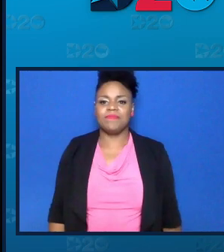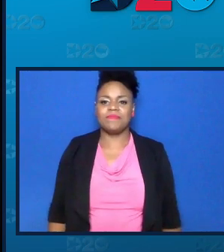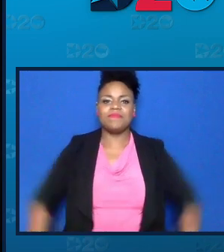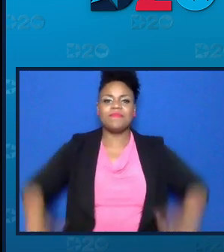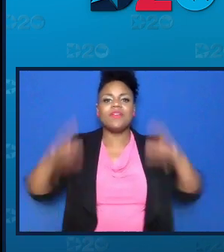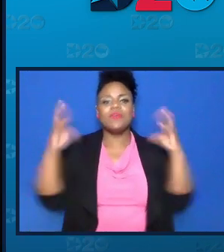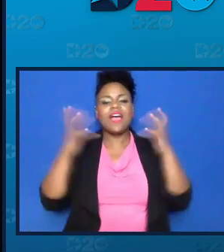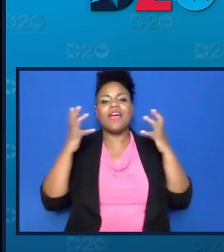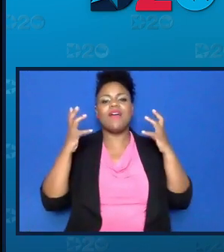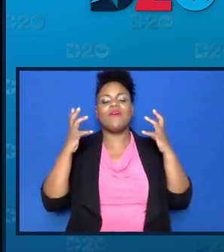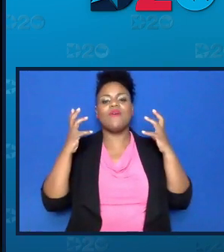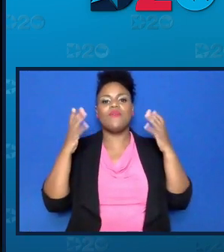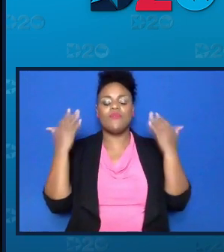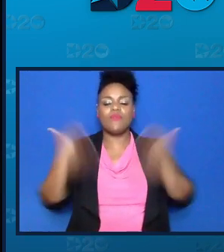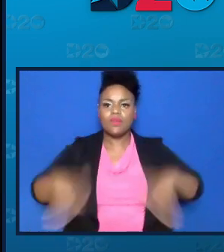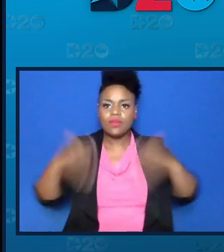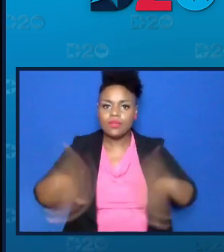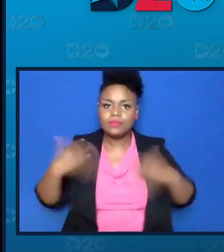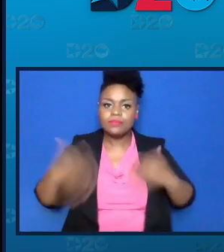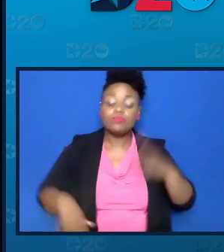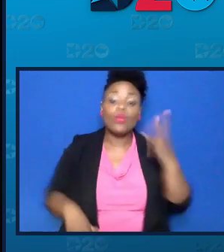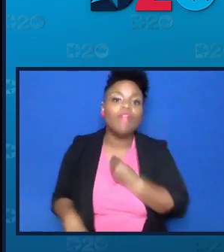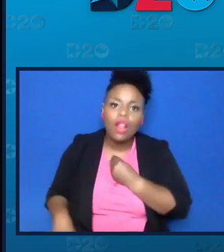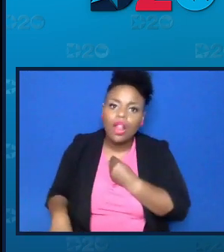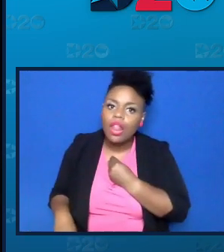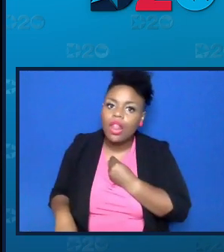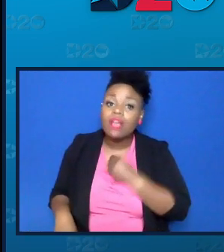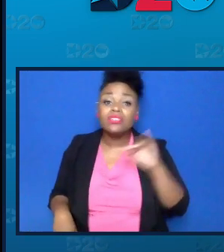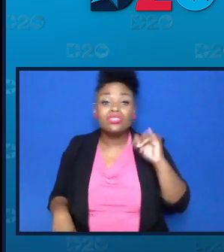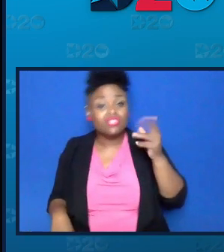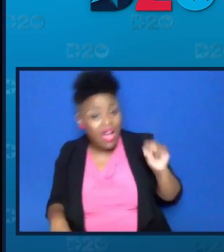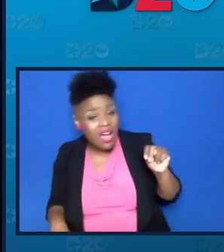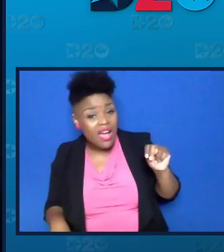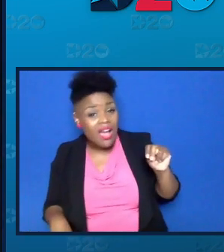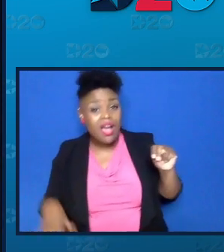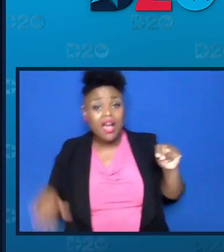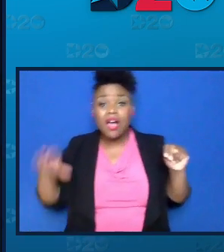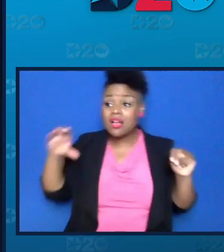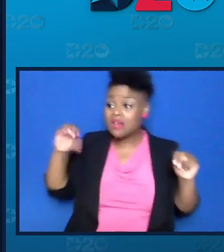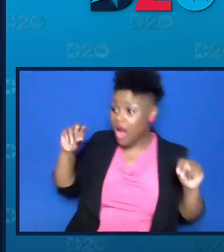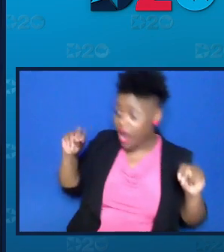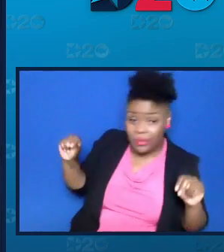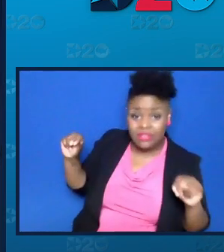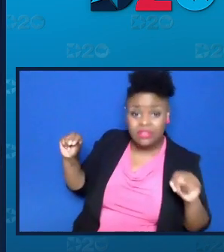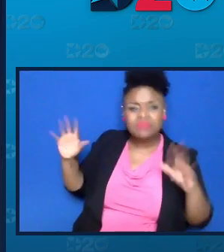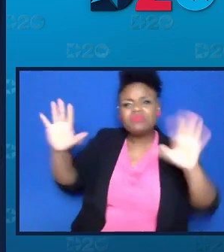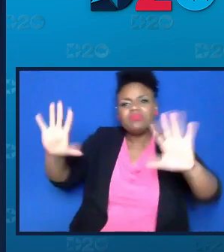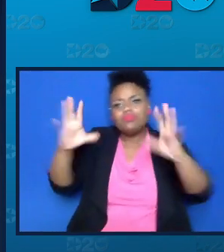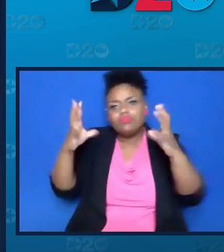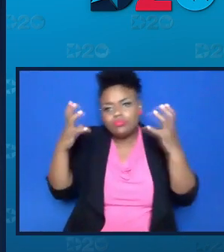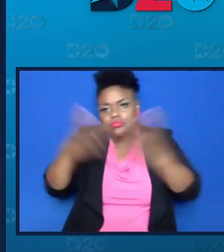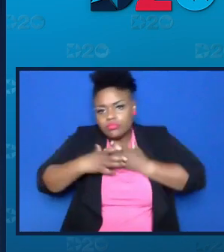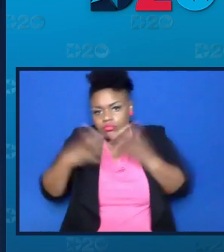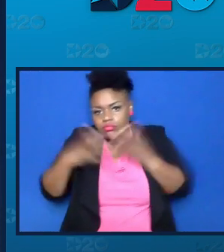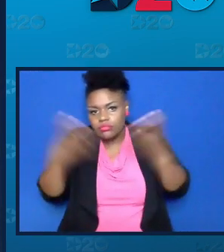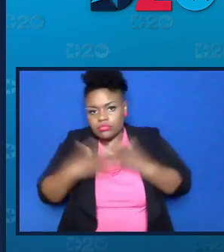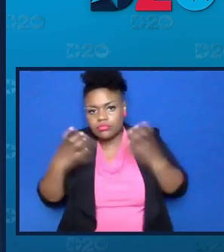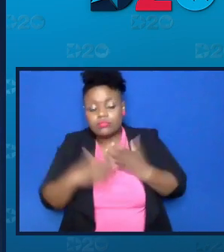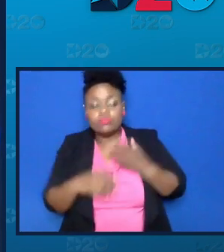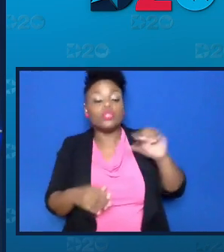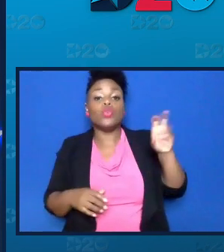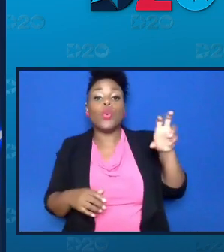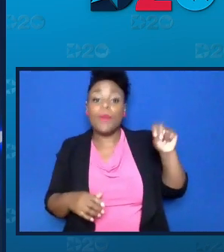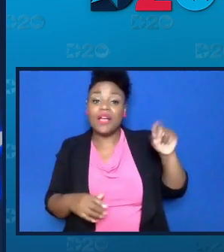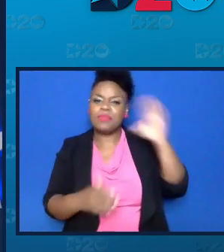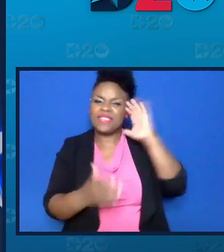That was so beautiful, John and Common. Wow. Joe Biden shares John Lewis's belief that every vote